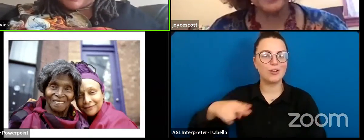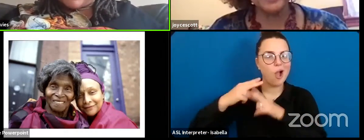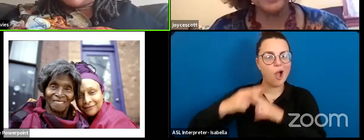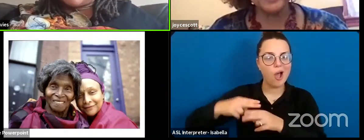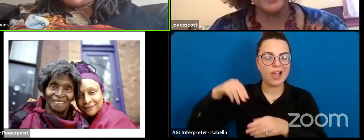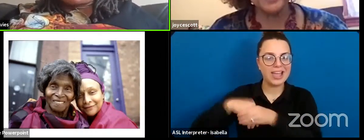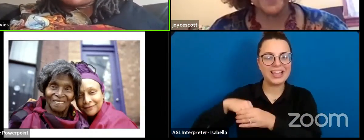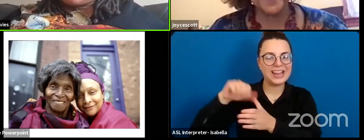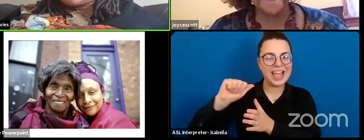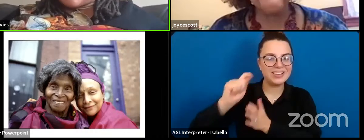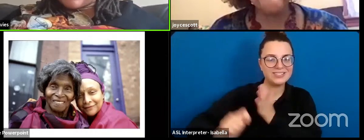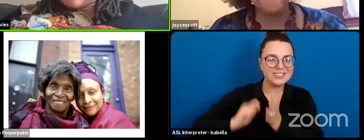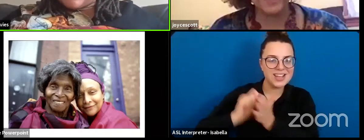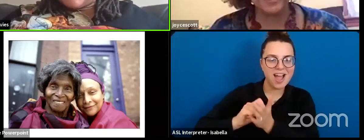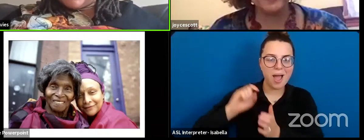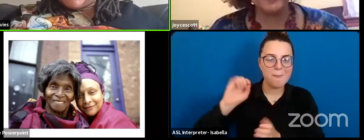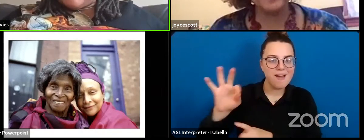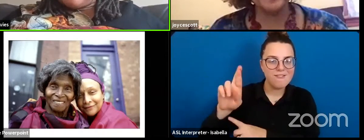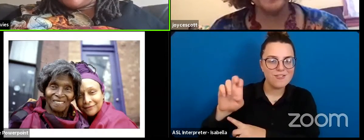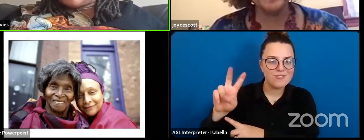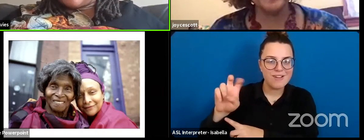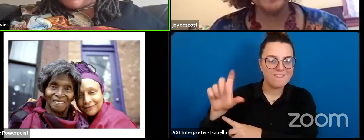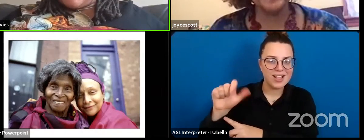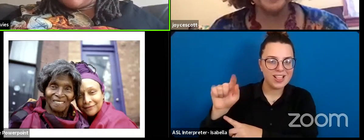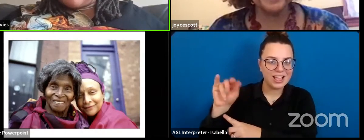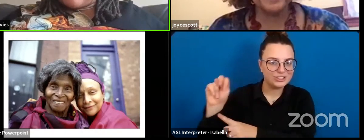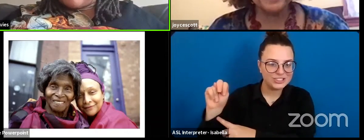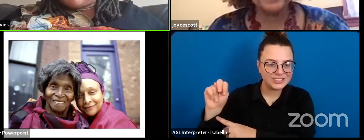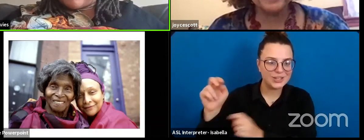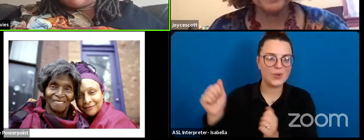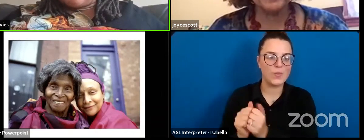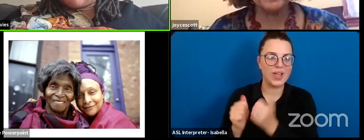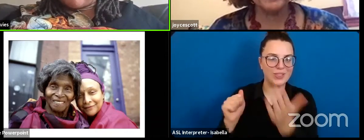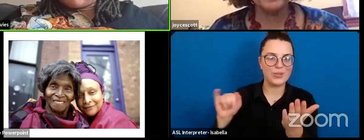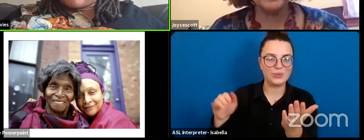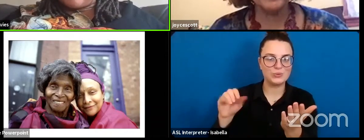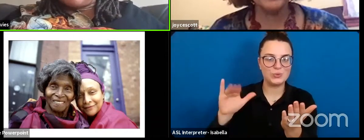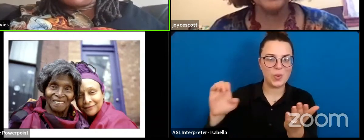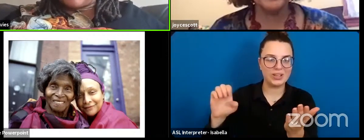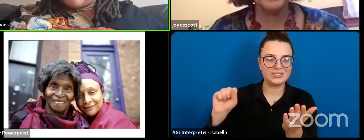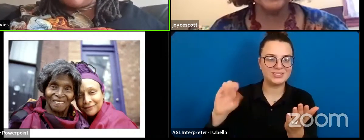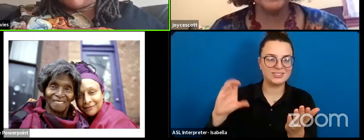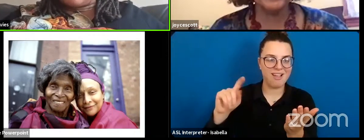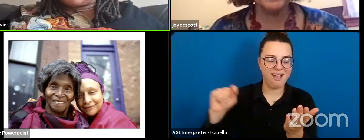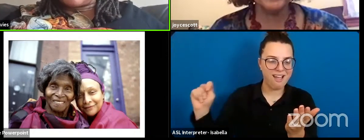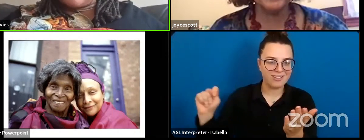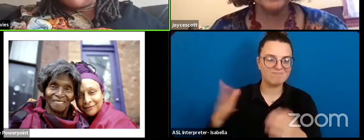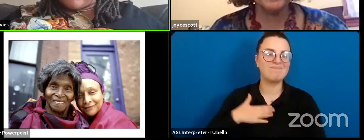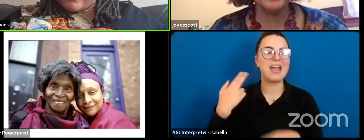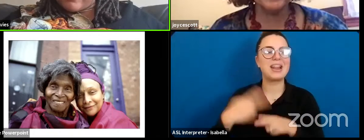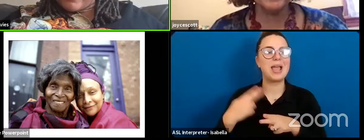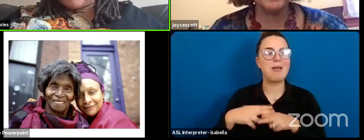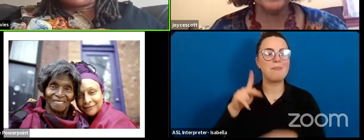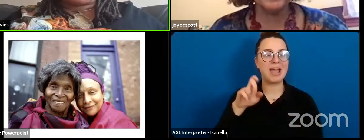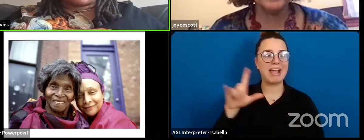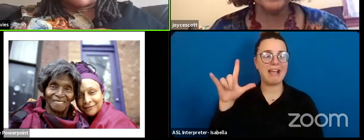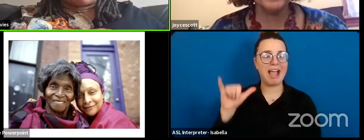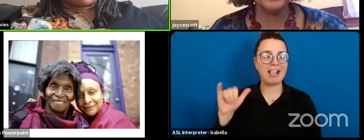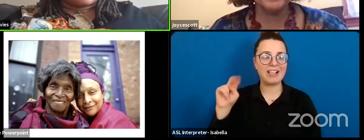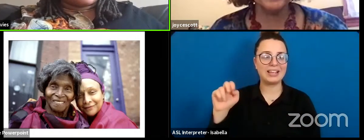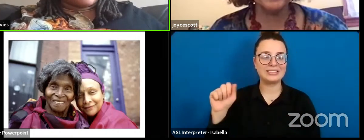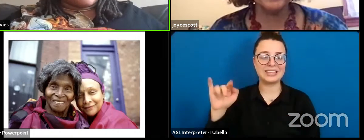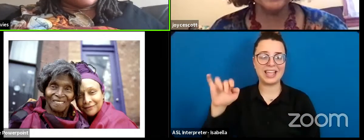Joyce J. Scott. My name is Kelly Elaine Avies, and I am the programming co-chair along with Shanna Farrell for this